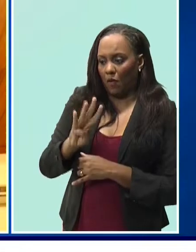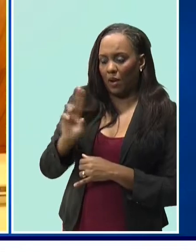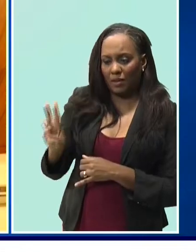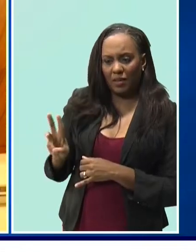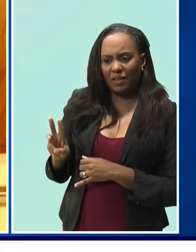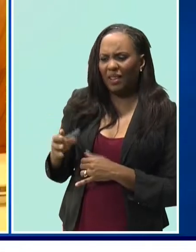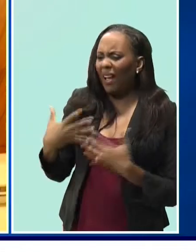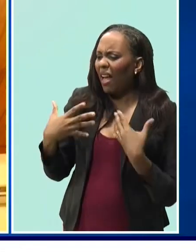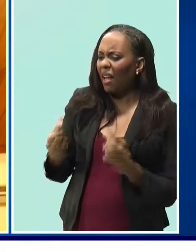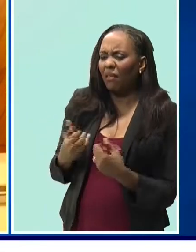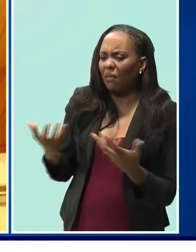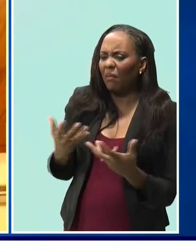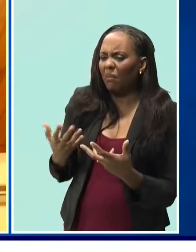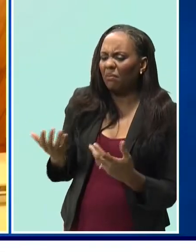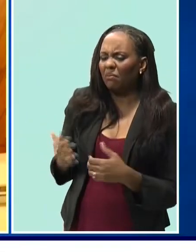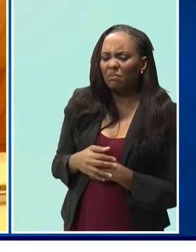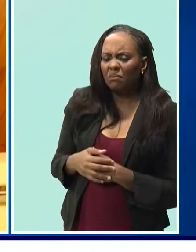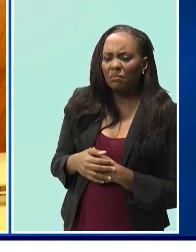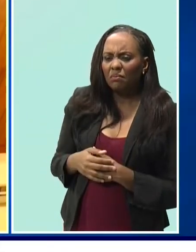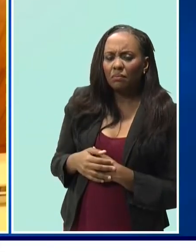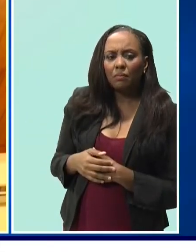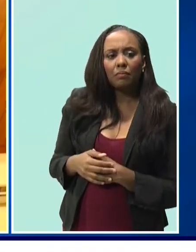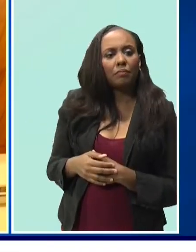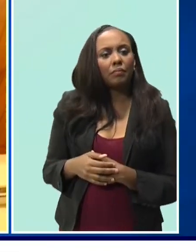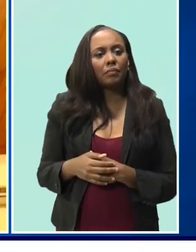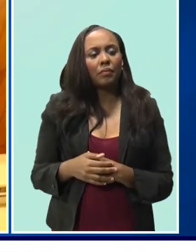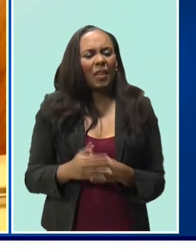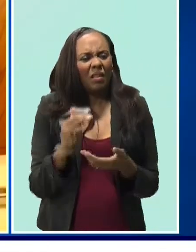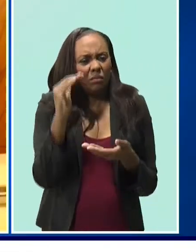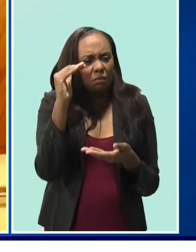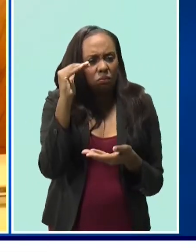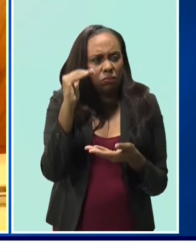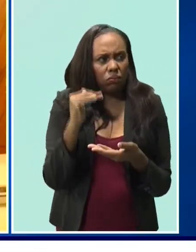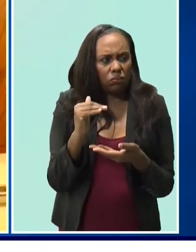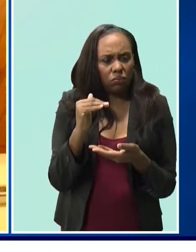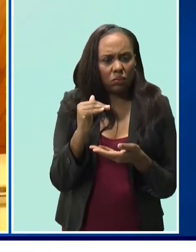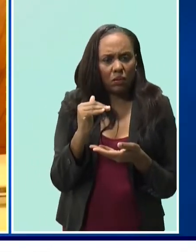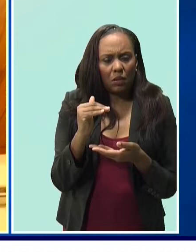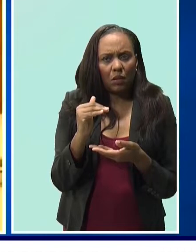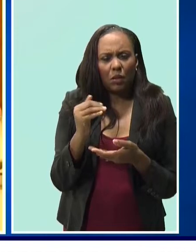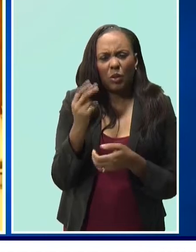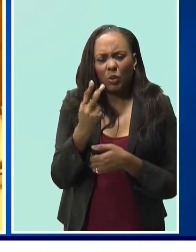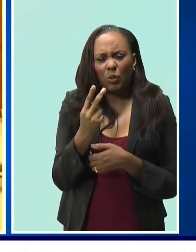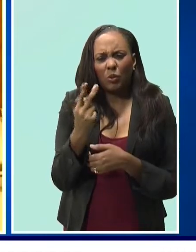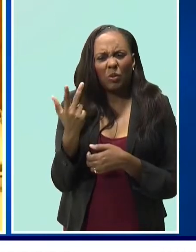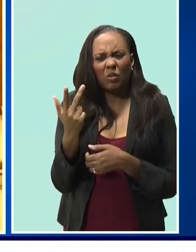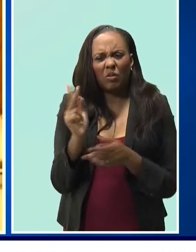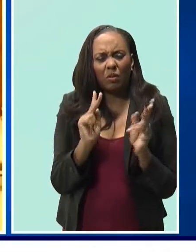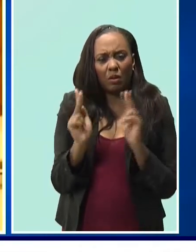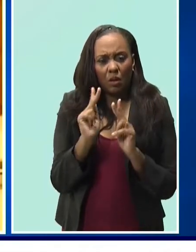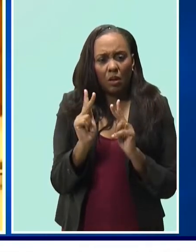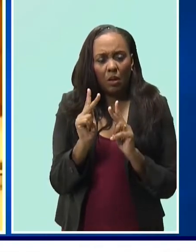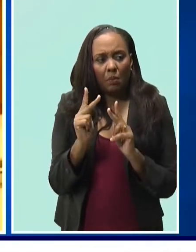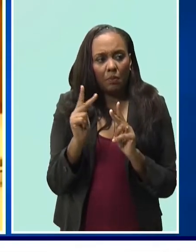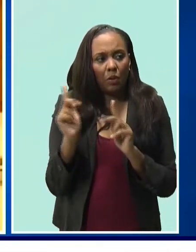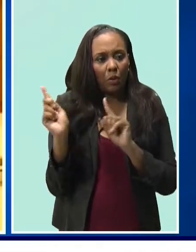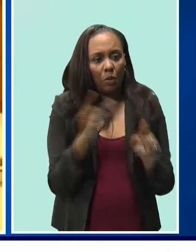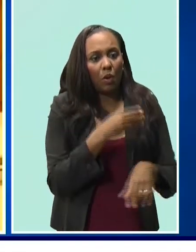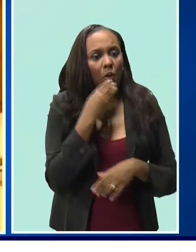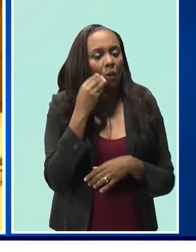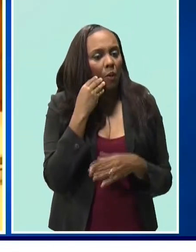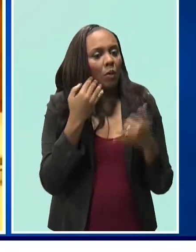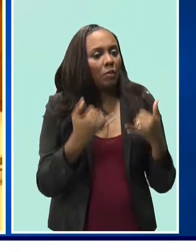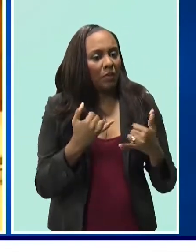So there is, Shane, there's less because, as I said, 2 or 3 people were discharged